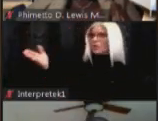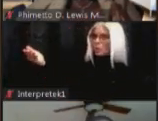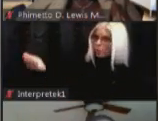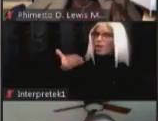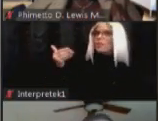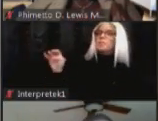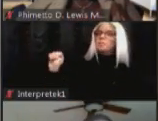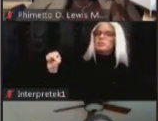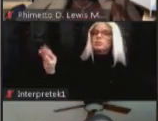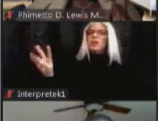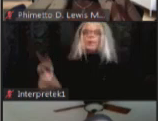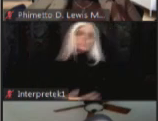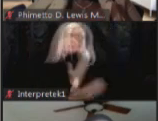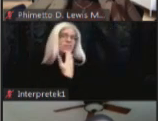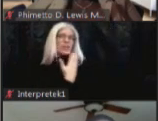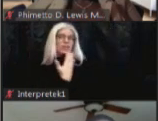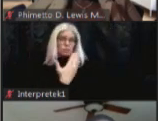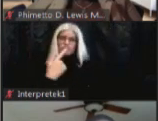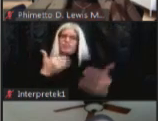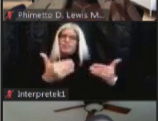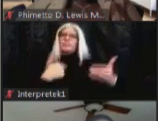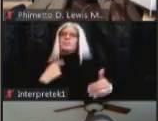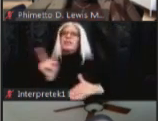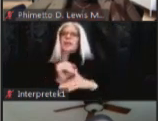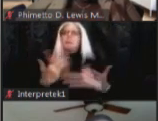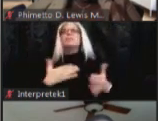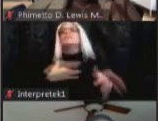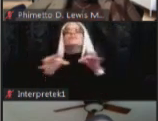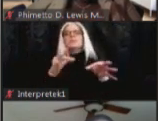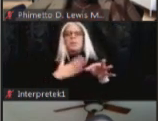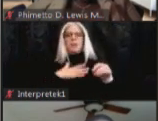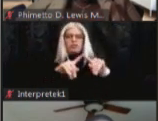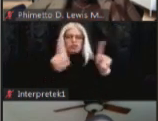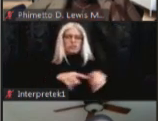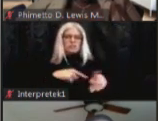thank you for having me. I'm going to go ahead and share my screen. Just one moment here.